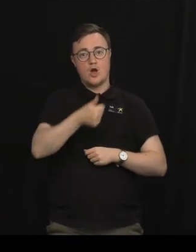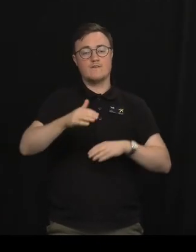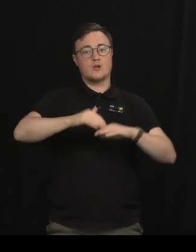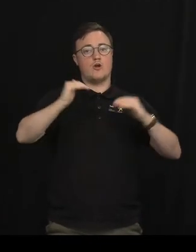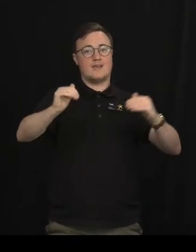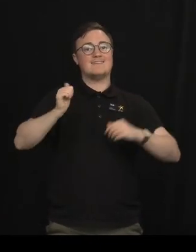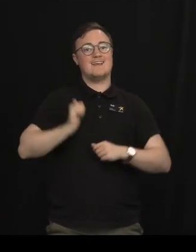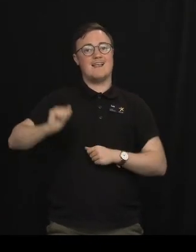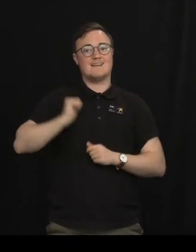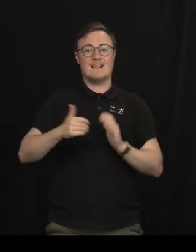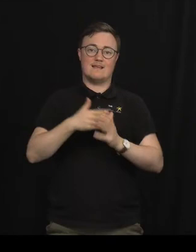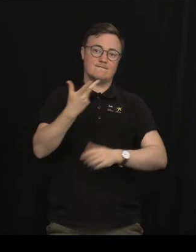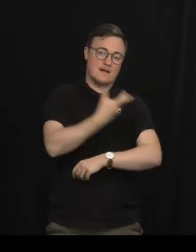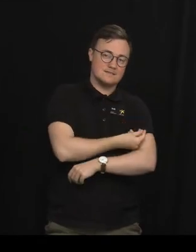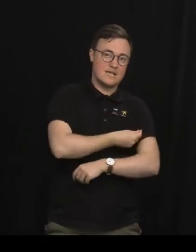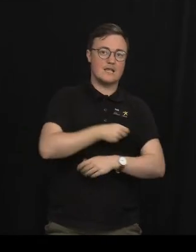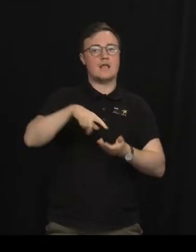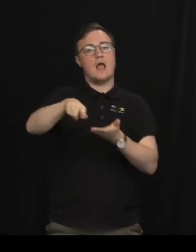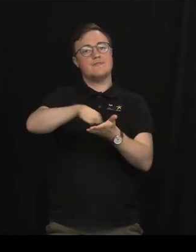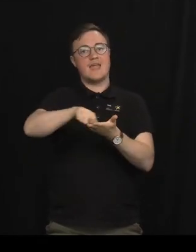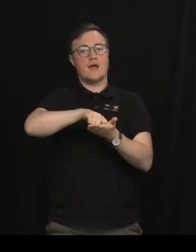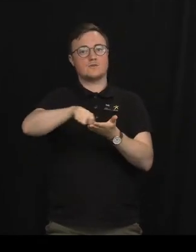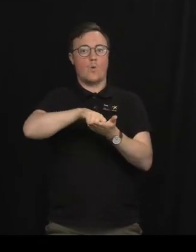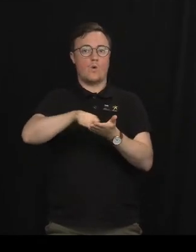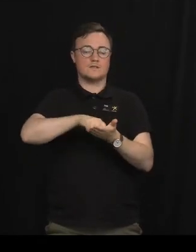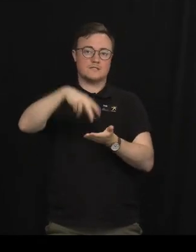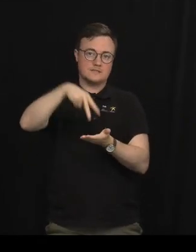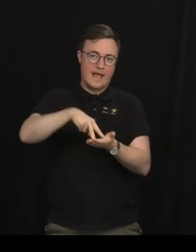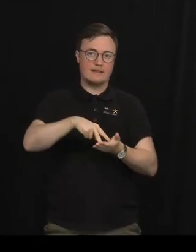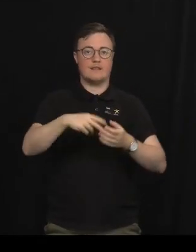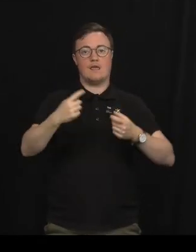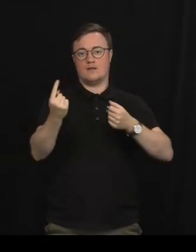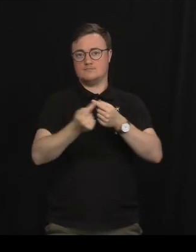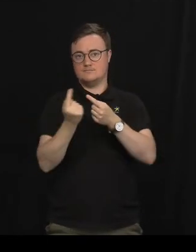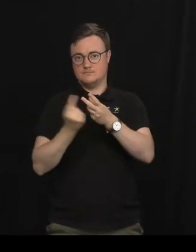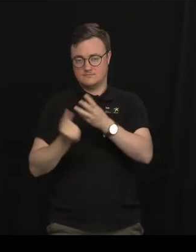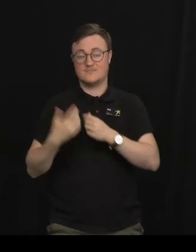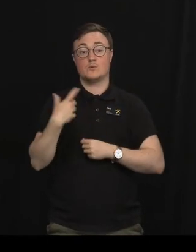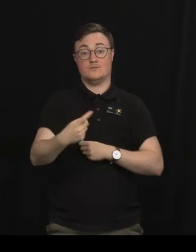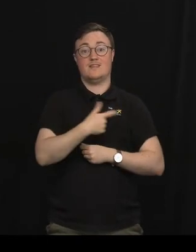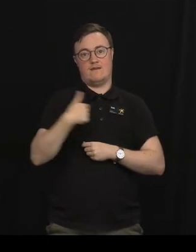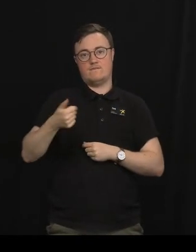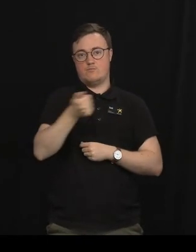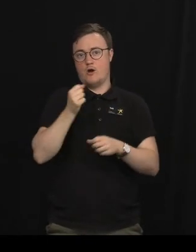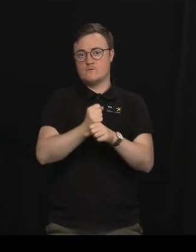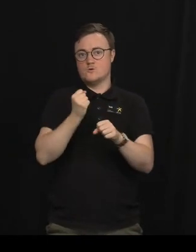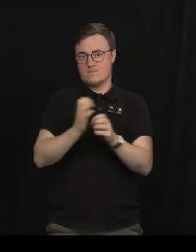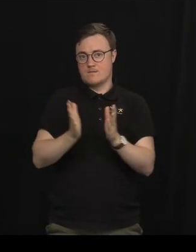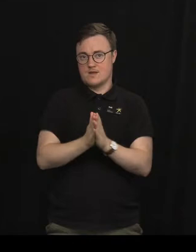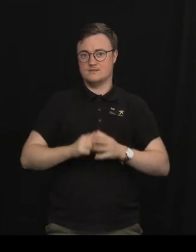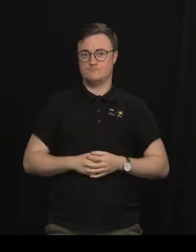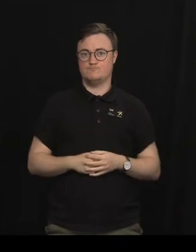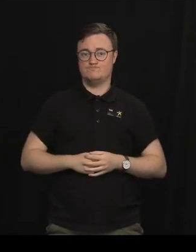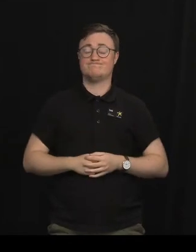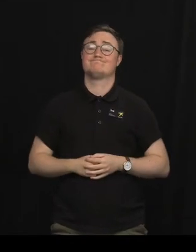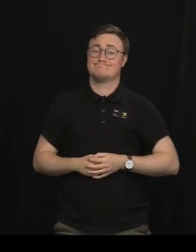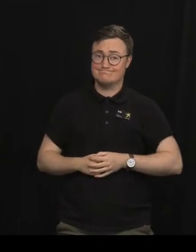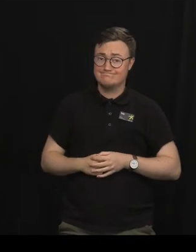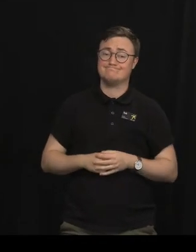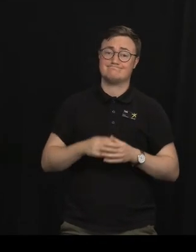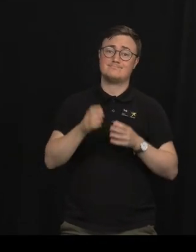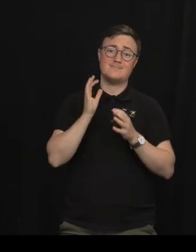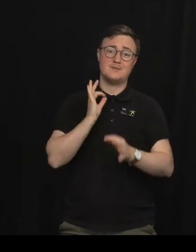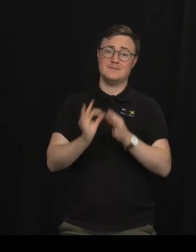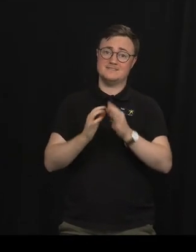and vaccines. These are the things that we really need to focus on, and the capacity needs strengthening. Excellent. I mean, these are